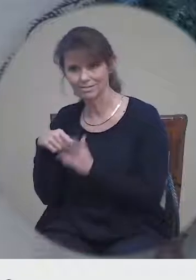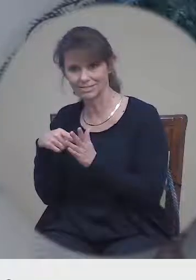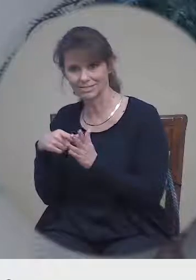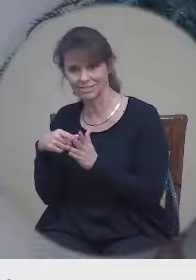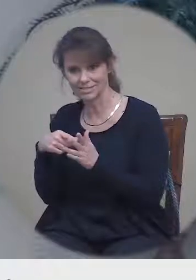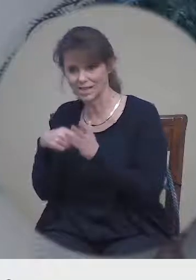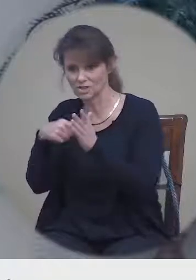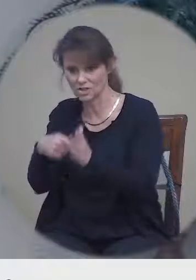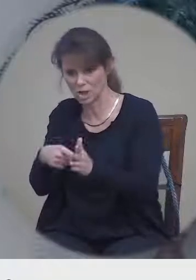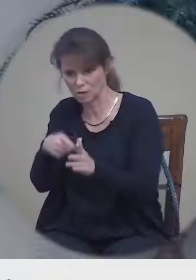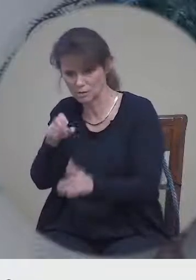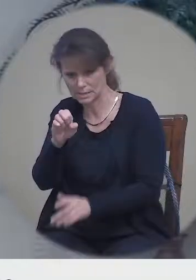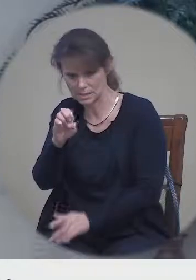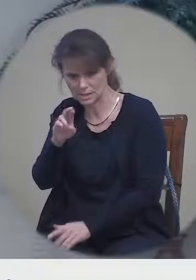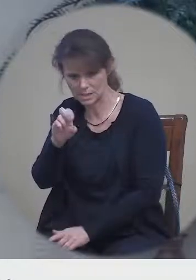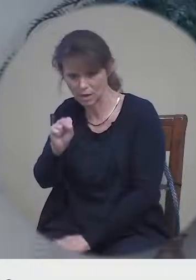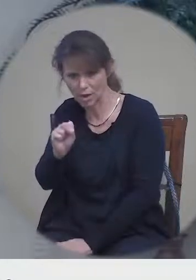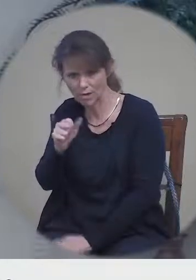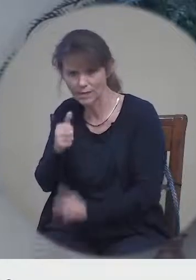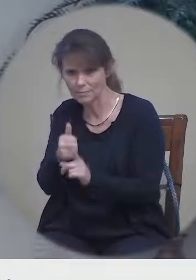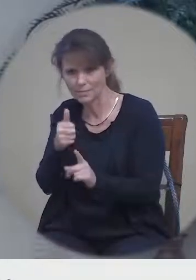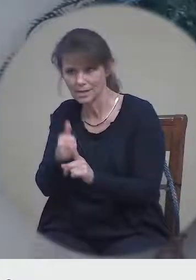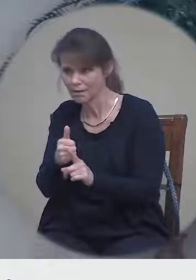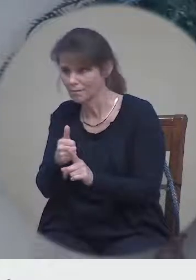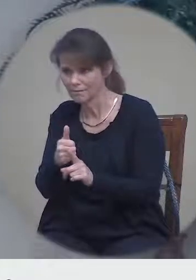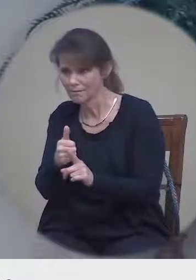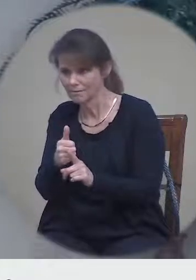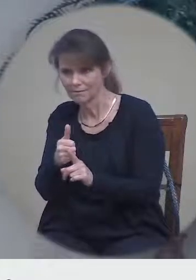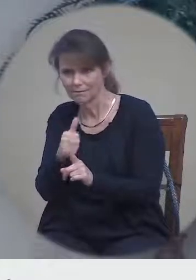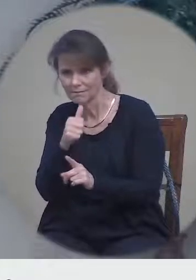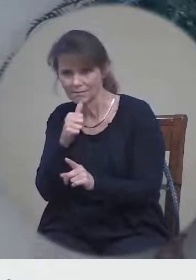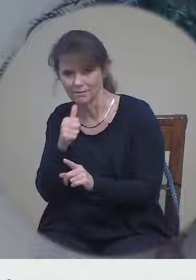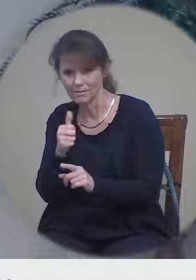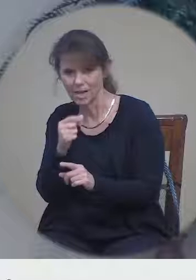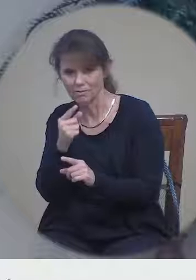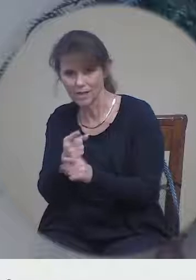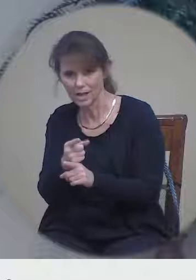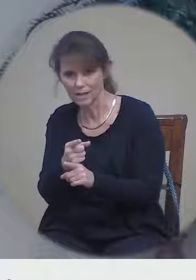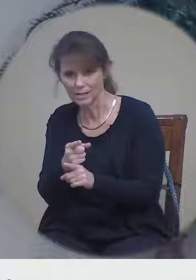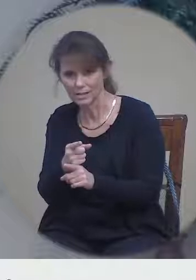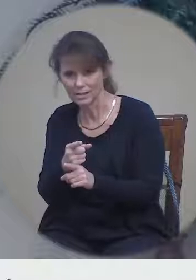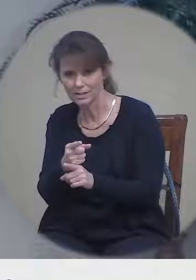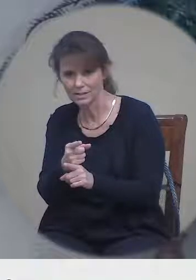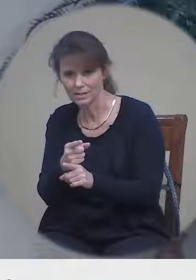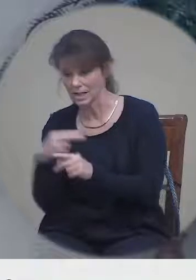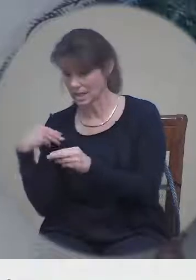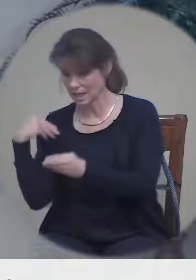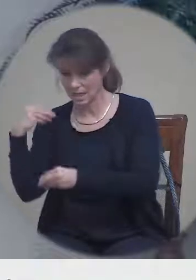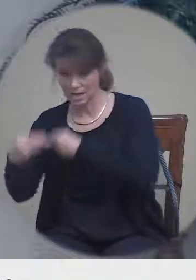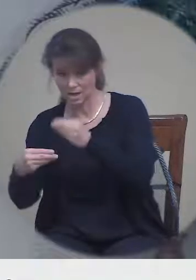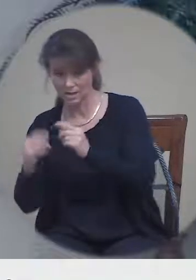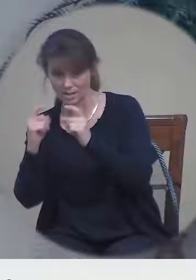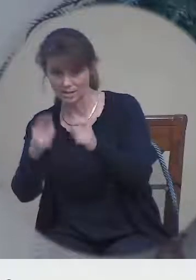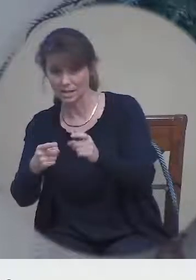The birthright, what did that give you? All right, that gave you a double portion of inheritance.